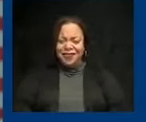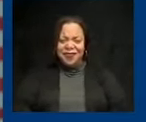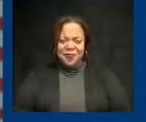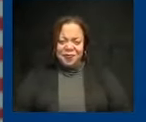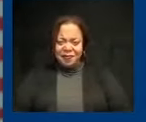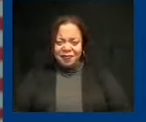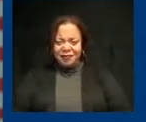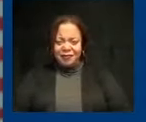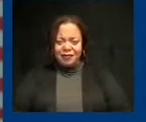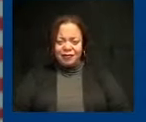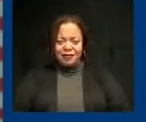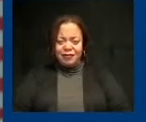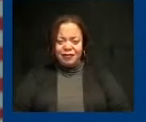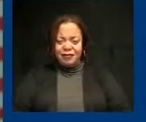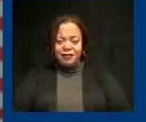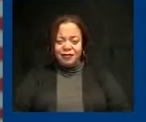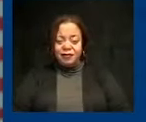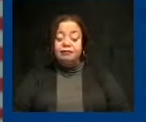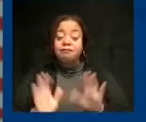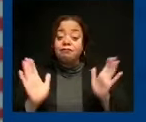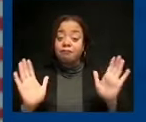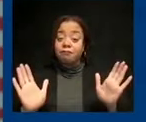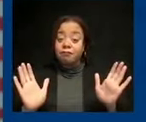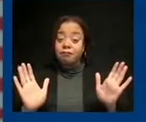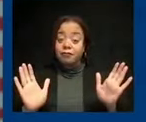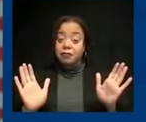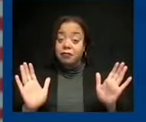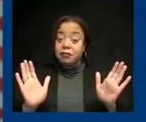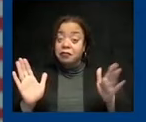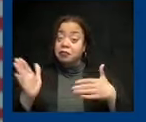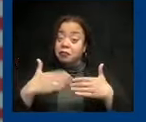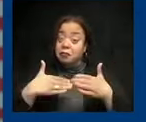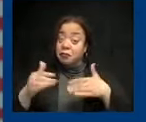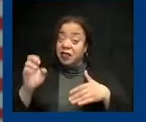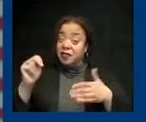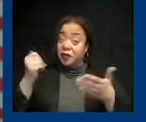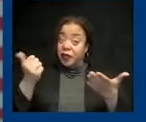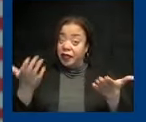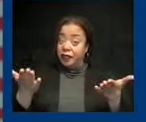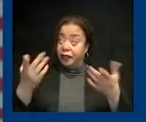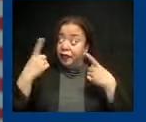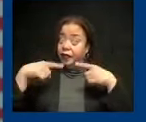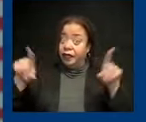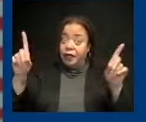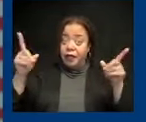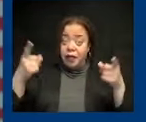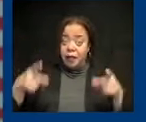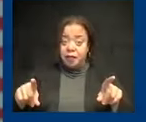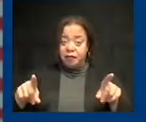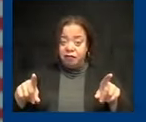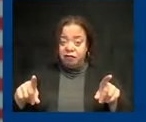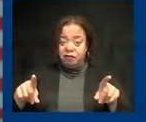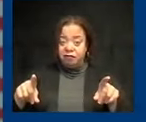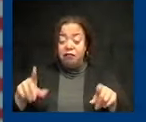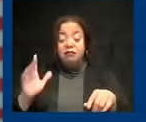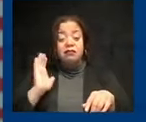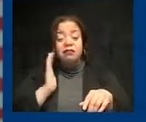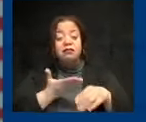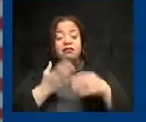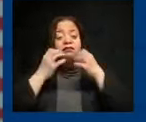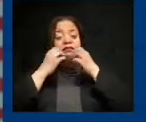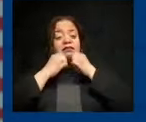But even with this success, too many of our loved ones are still dying. People like my friend